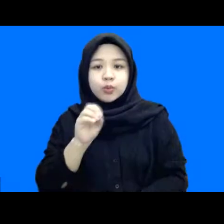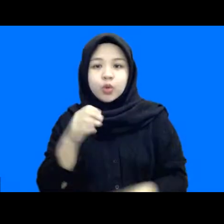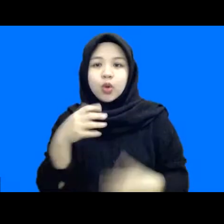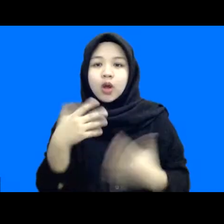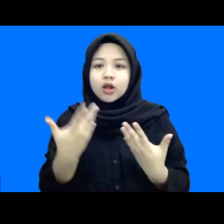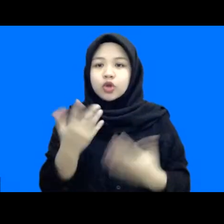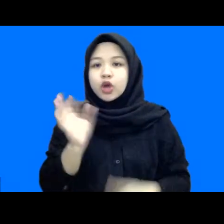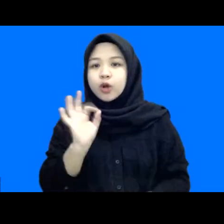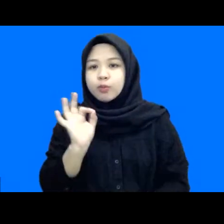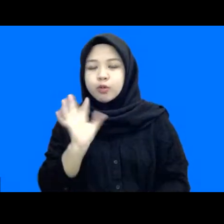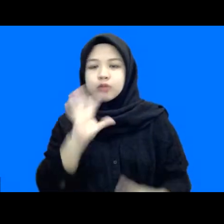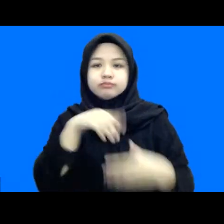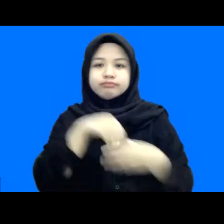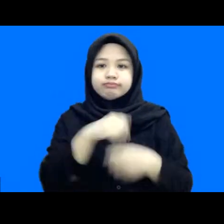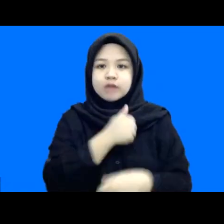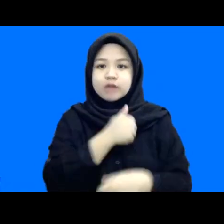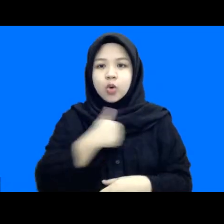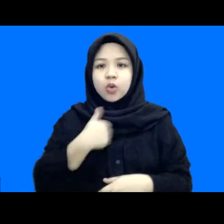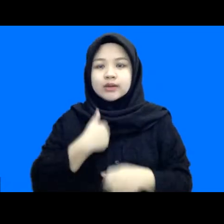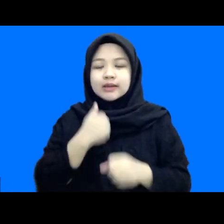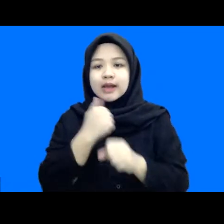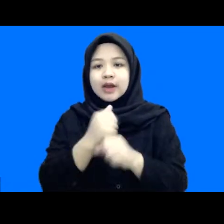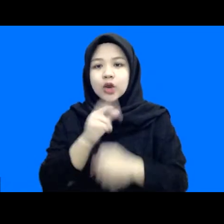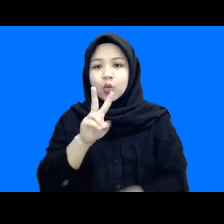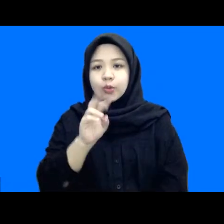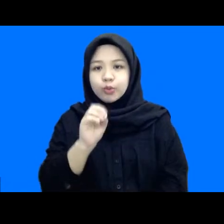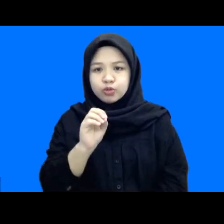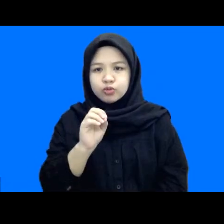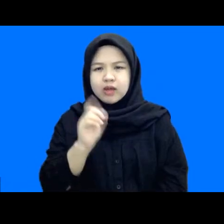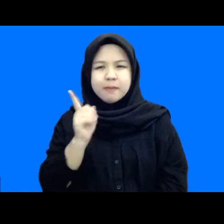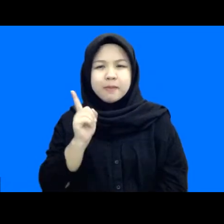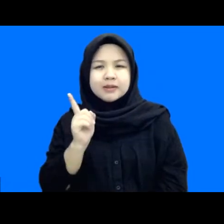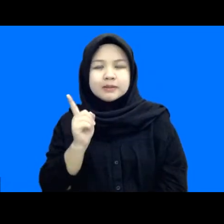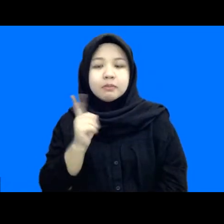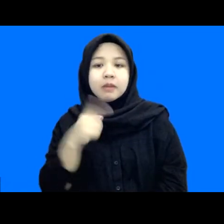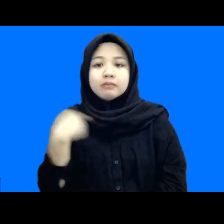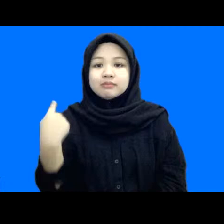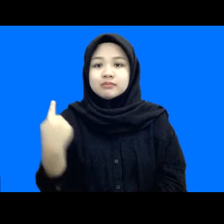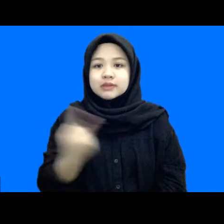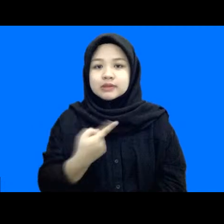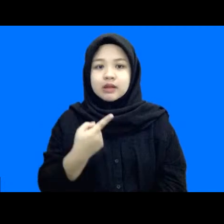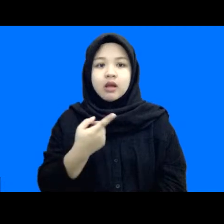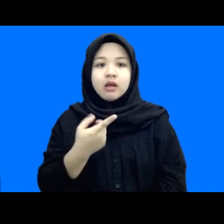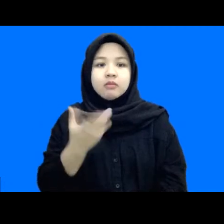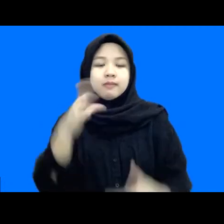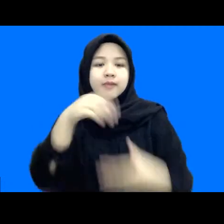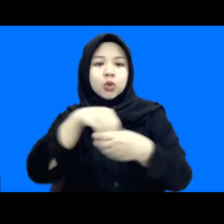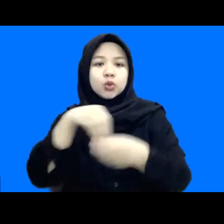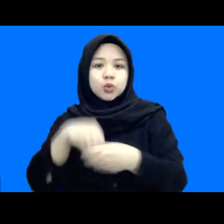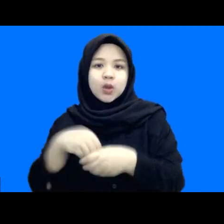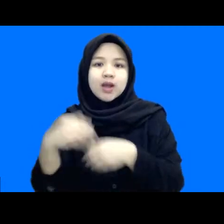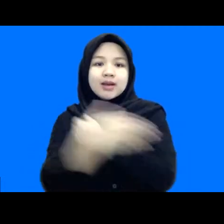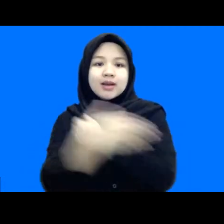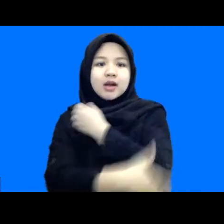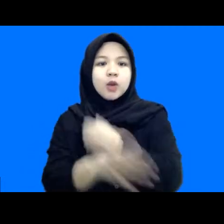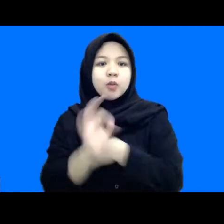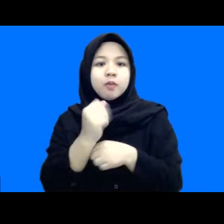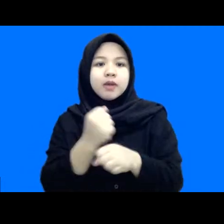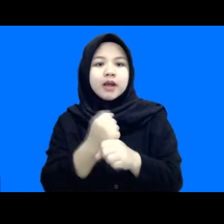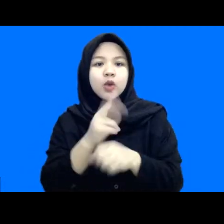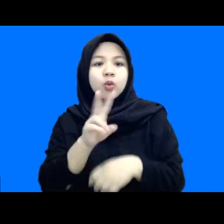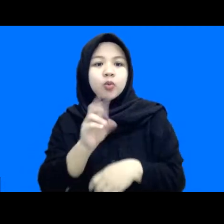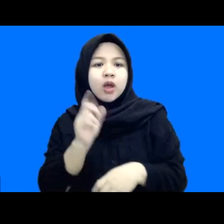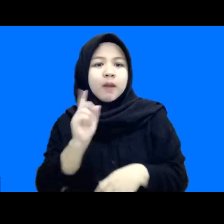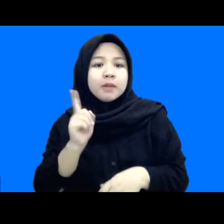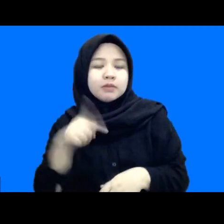include non-G20 member countries? Because C20 committed to bring the voices